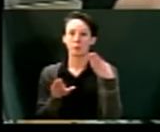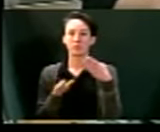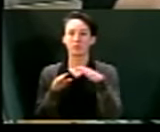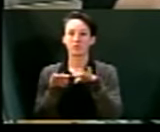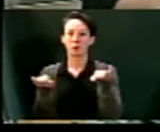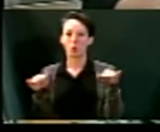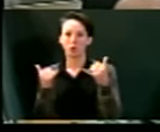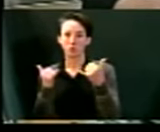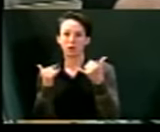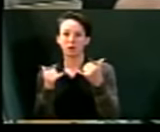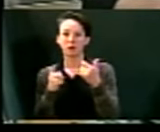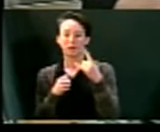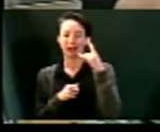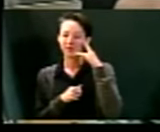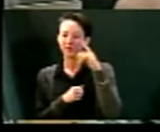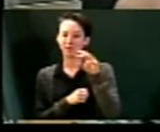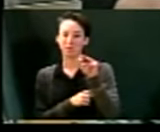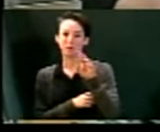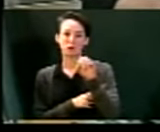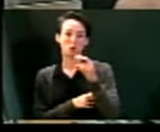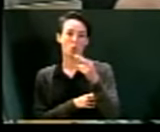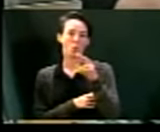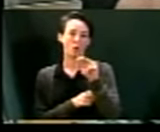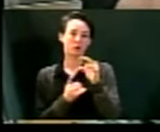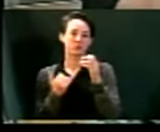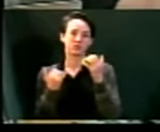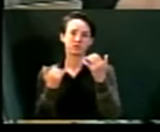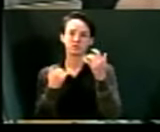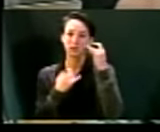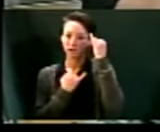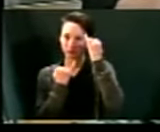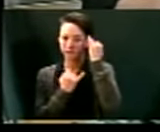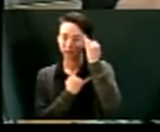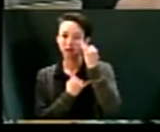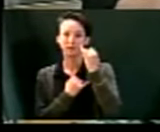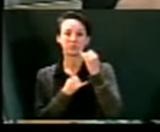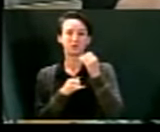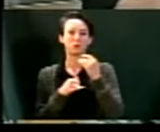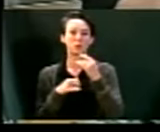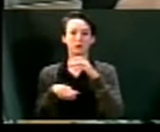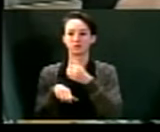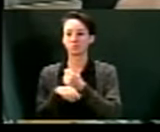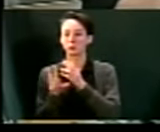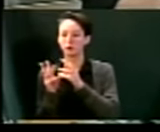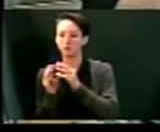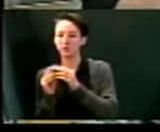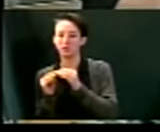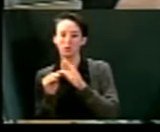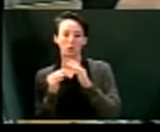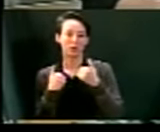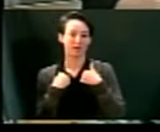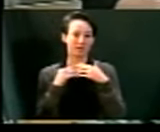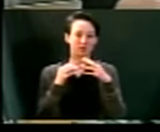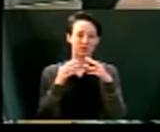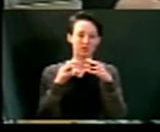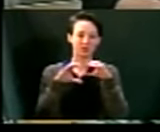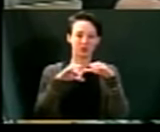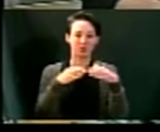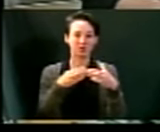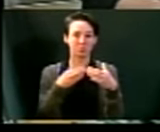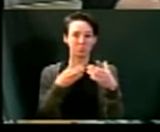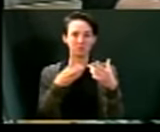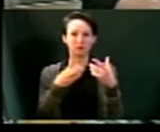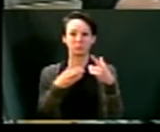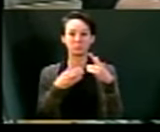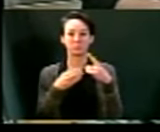I think Ms. Horn's idea of either setting a meeting or Ms. Hill's or having a committee to further solidify the